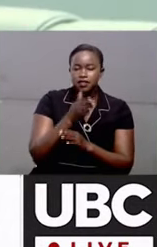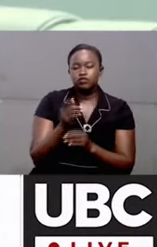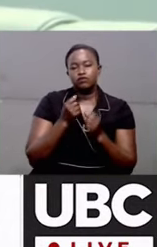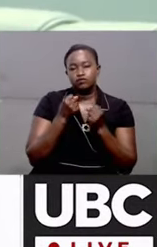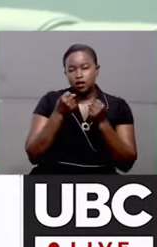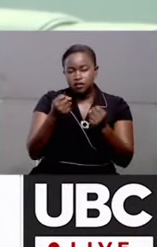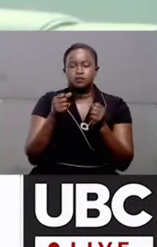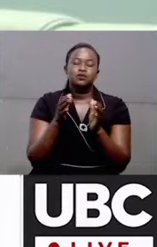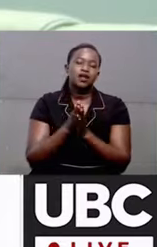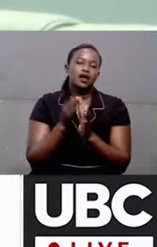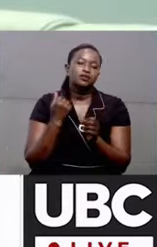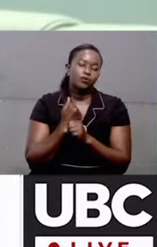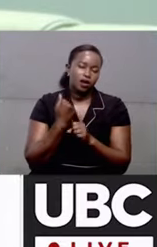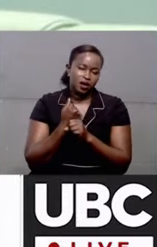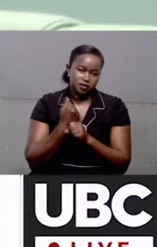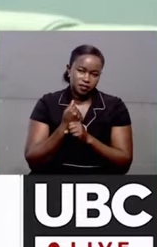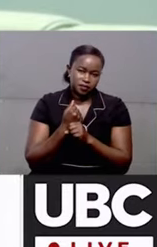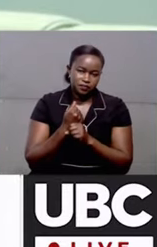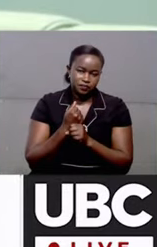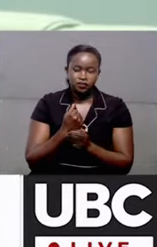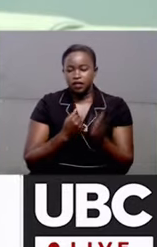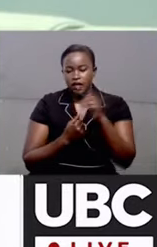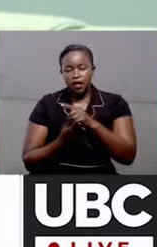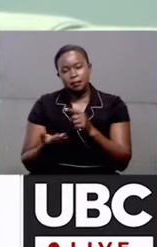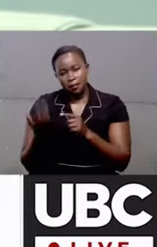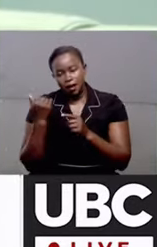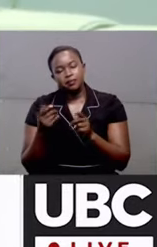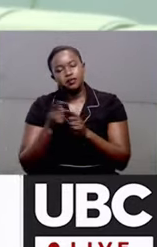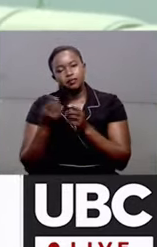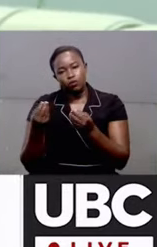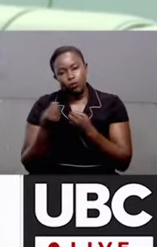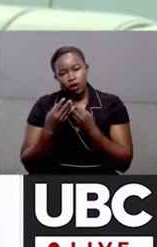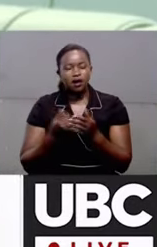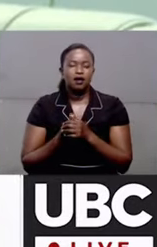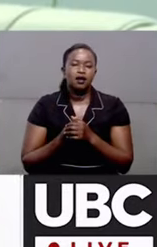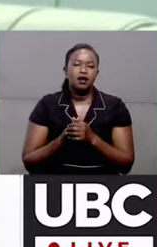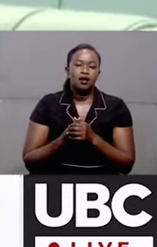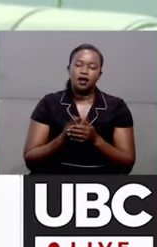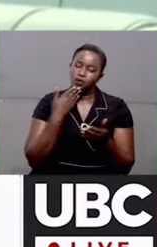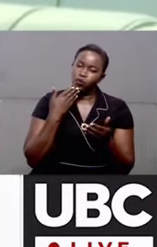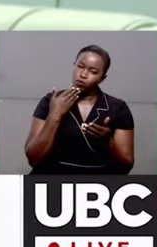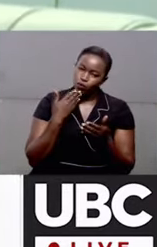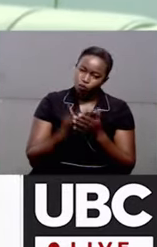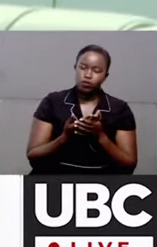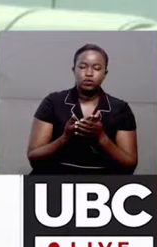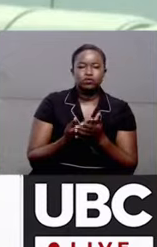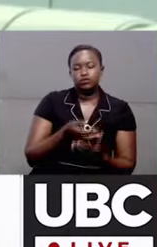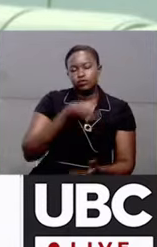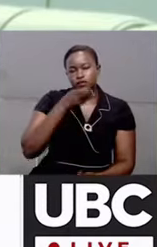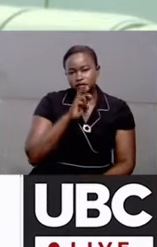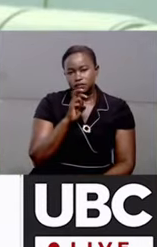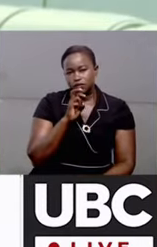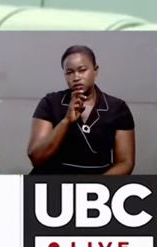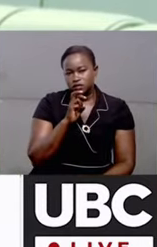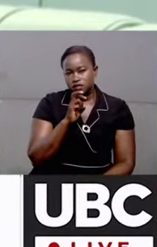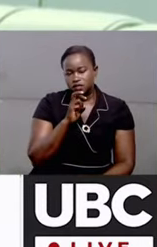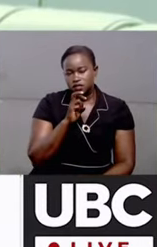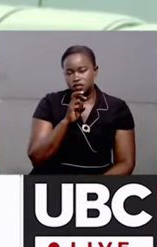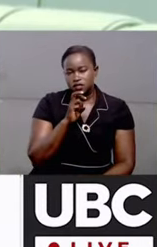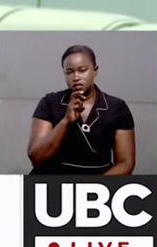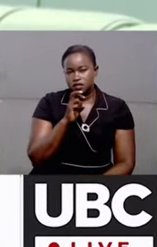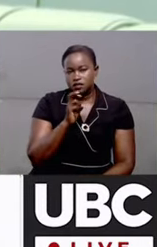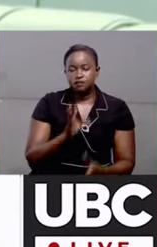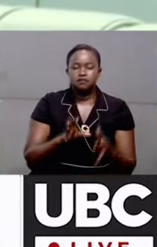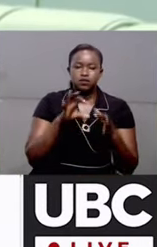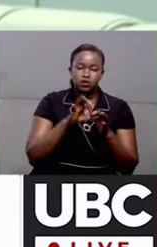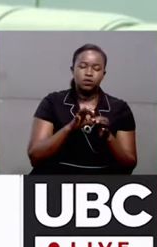Works came up and gave us a very good response in as far as